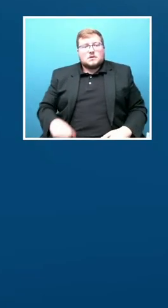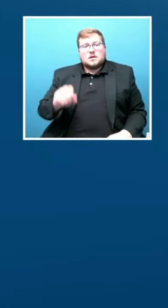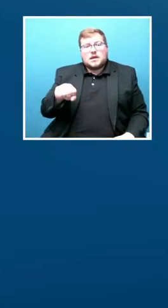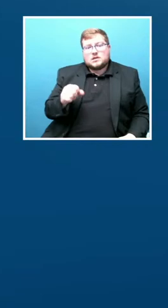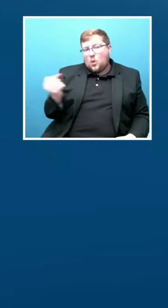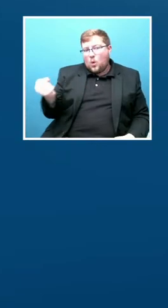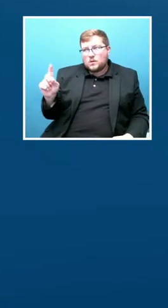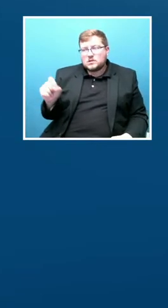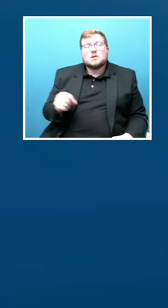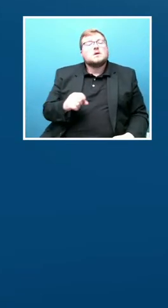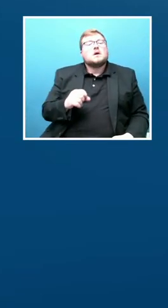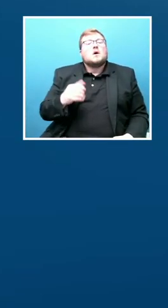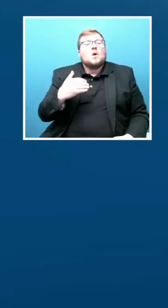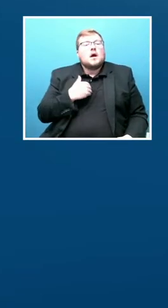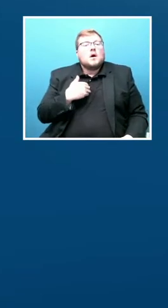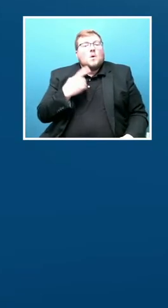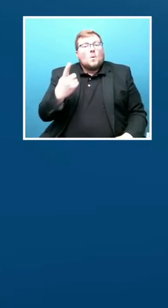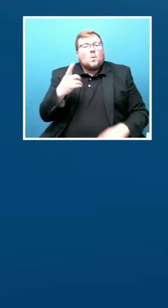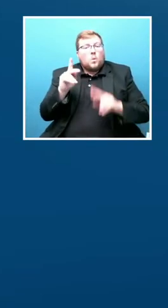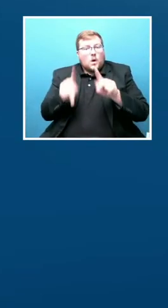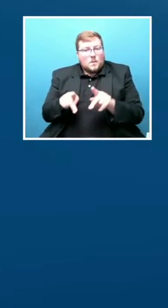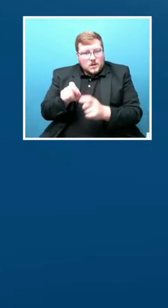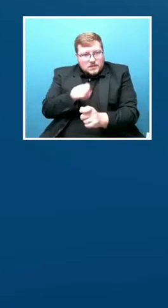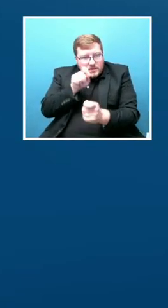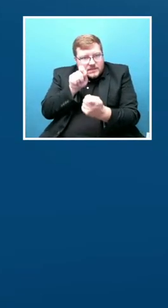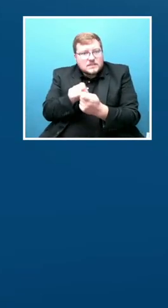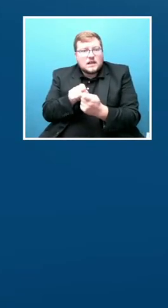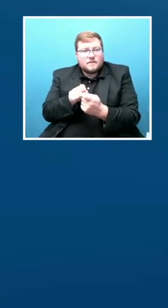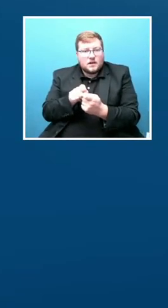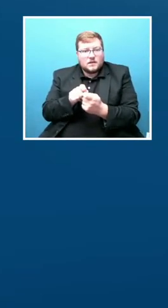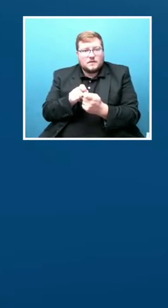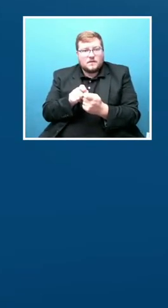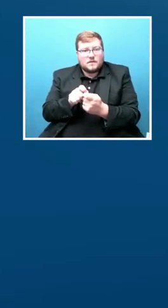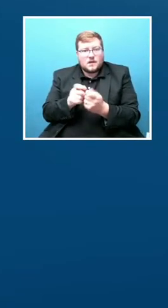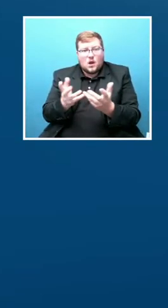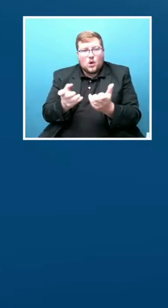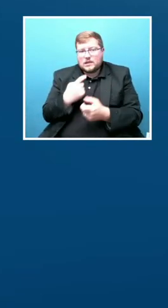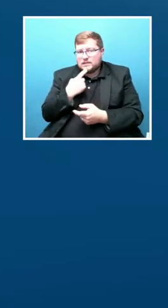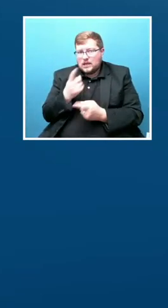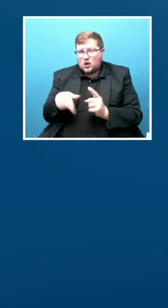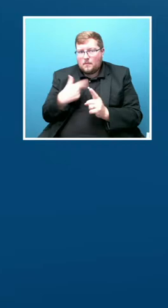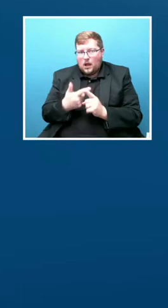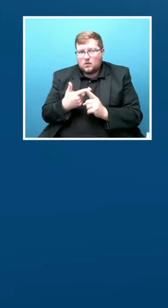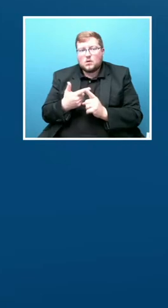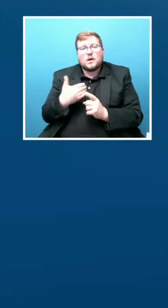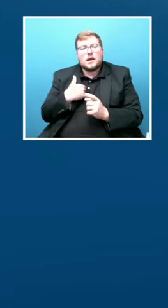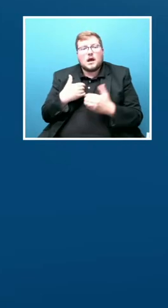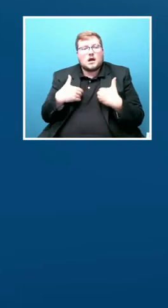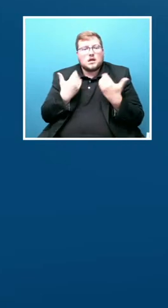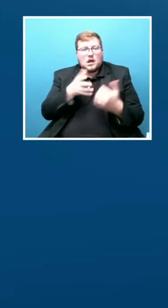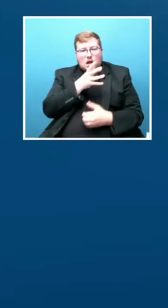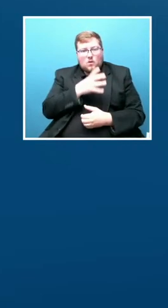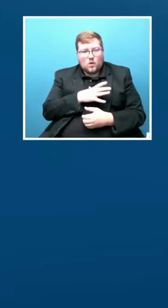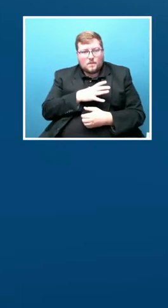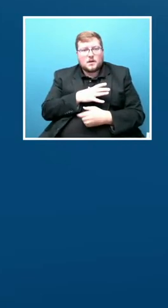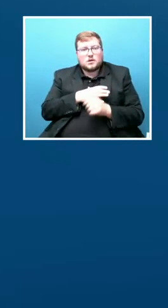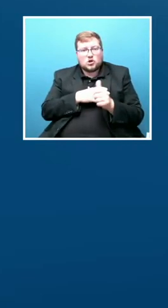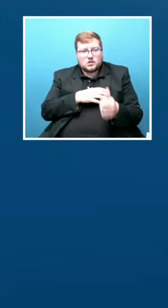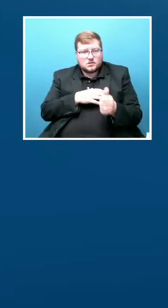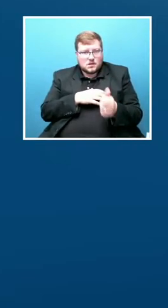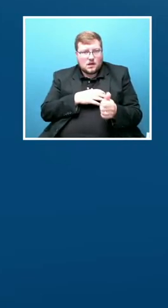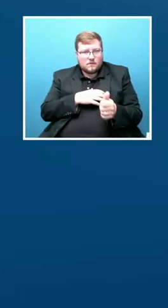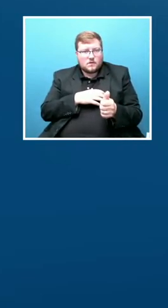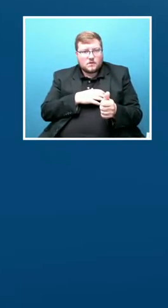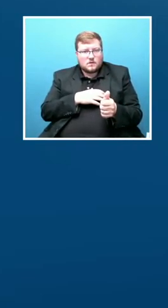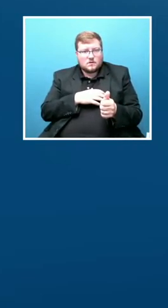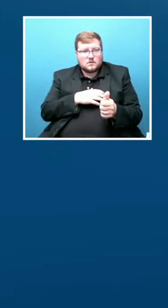we had one person in particular that I want to tell you about. We had a young woman who identifies